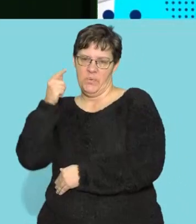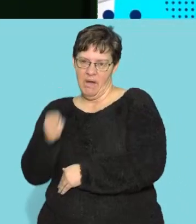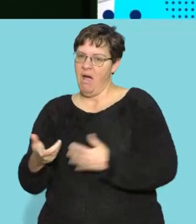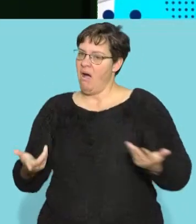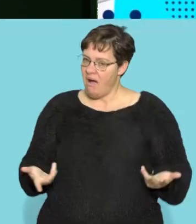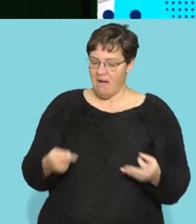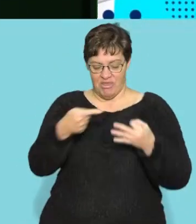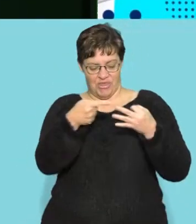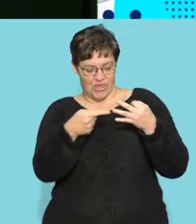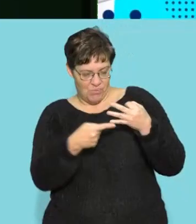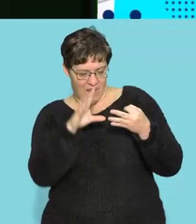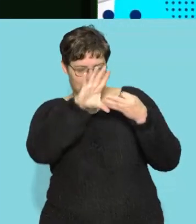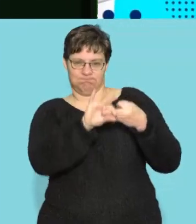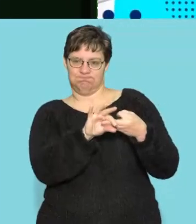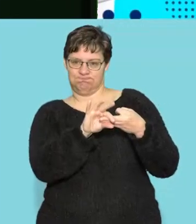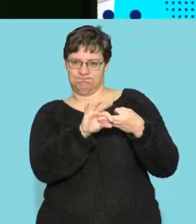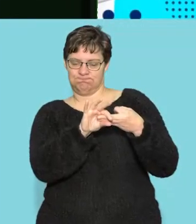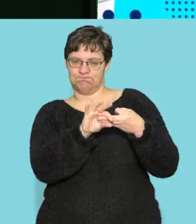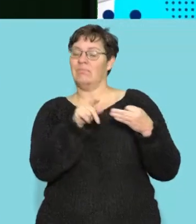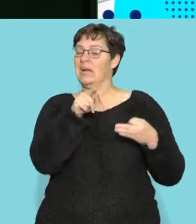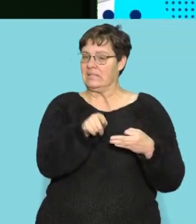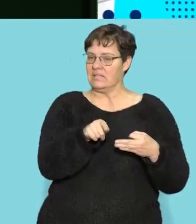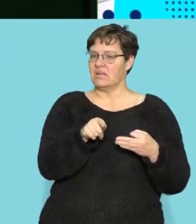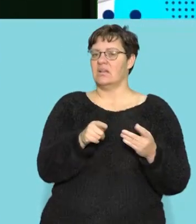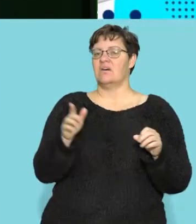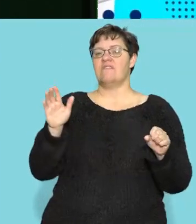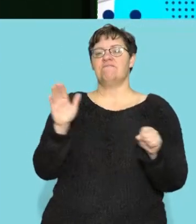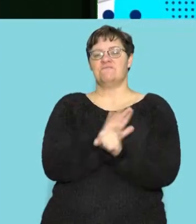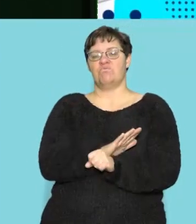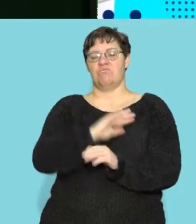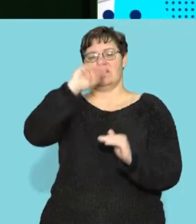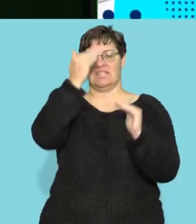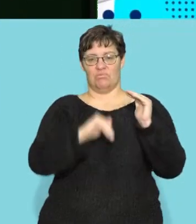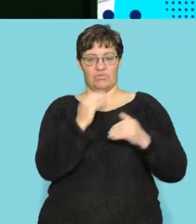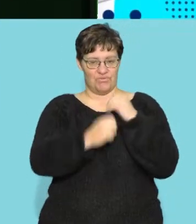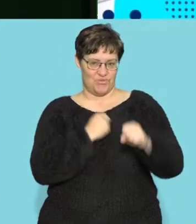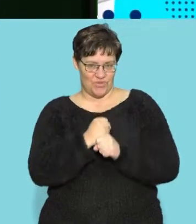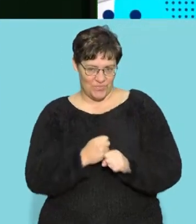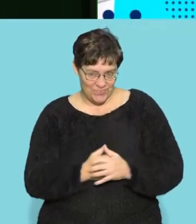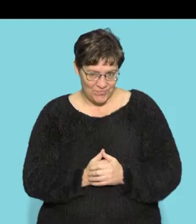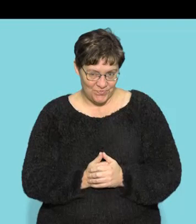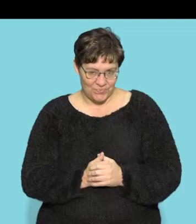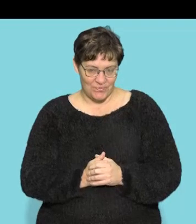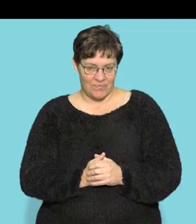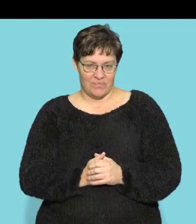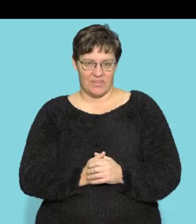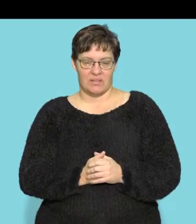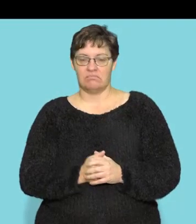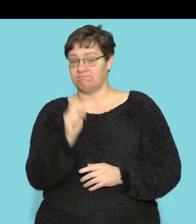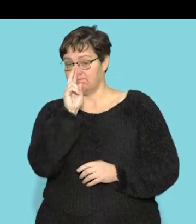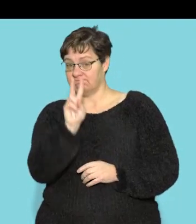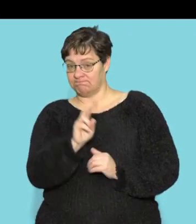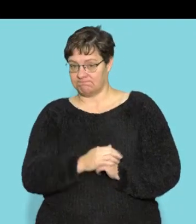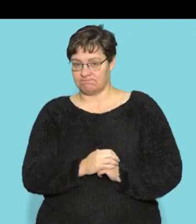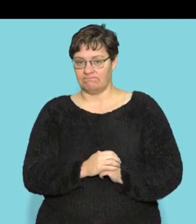Right? All 3 must be added together to give you your total depreciation for the year. Okay, now watch